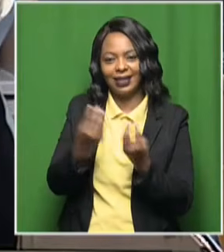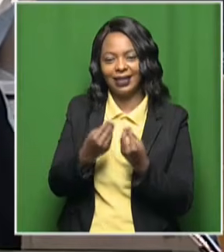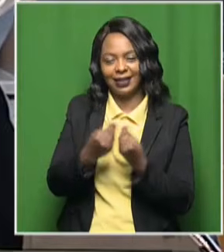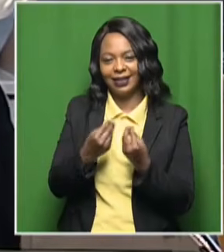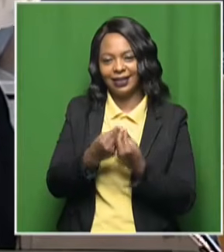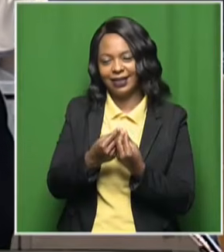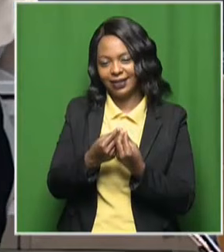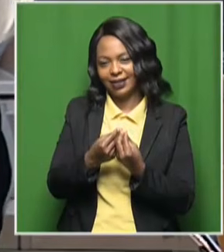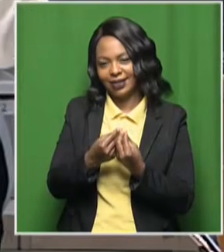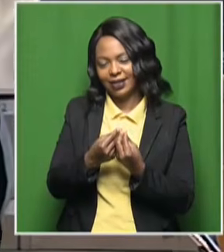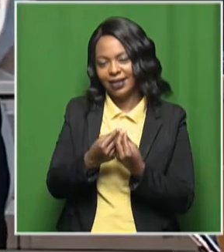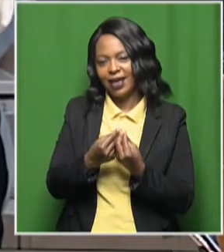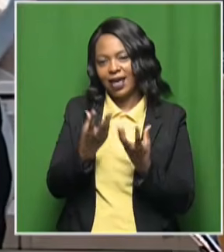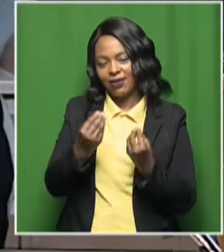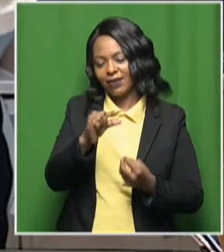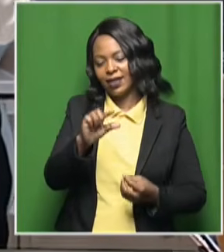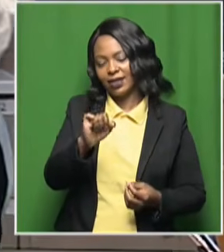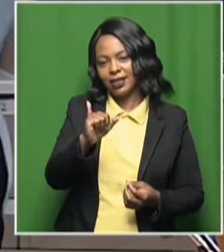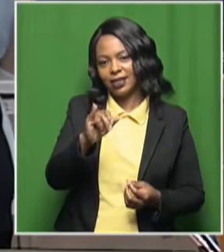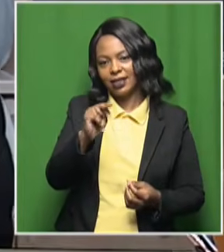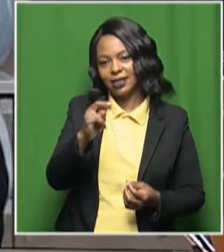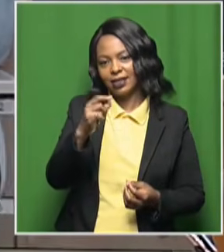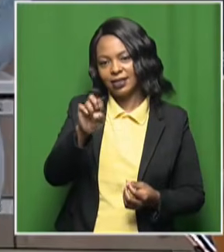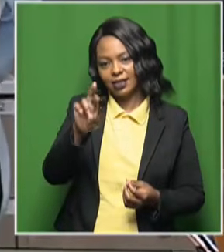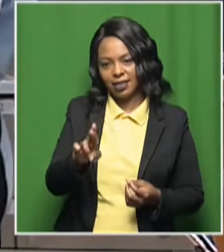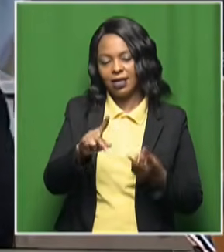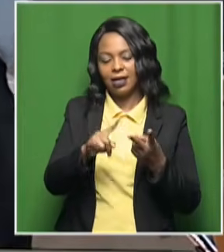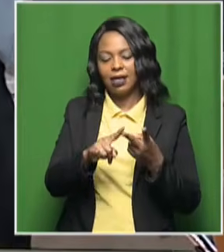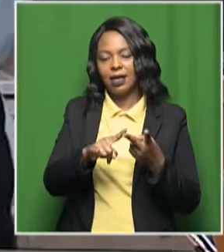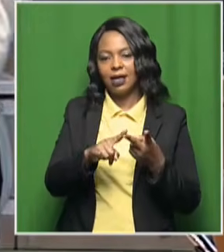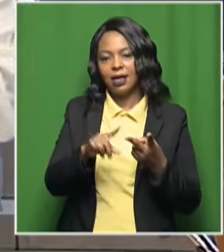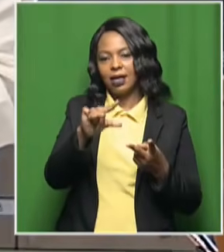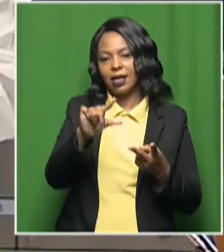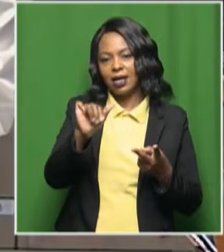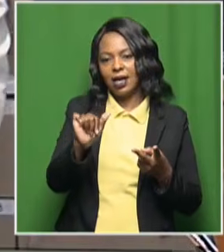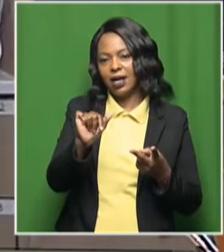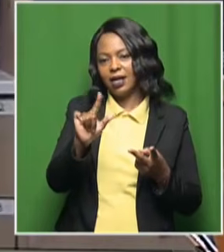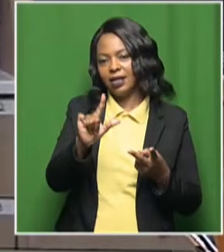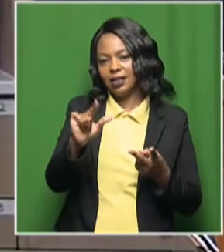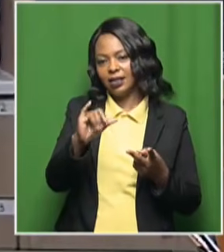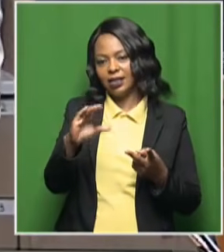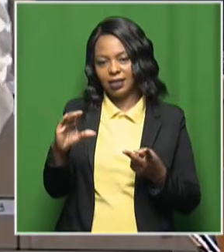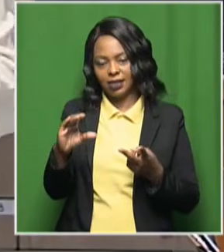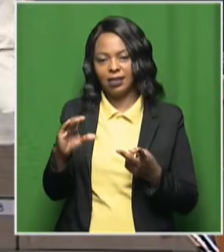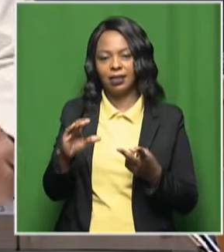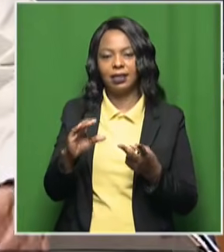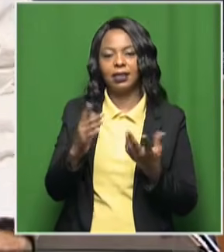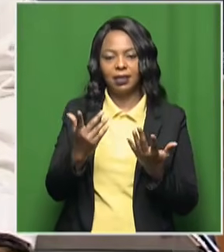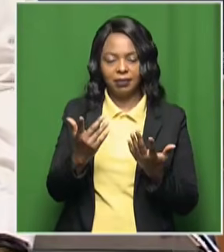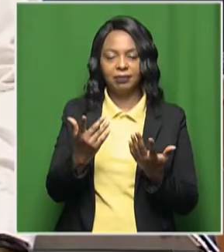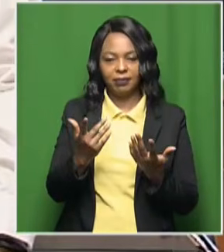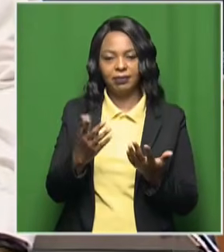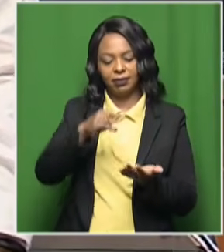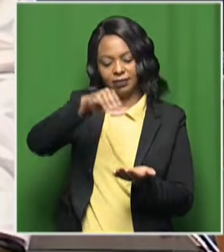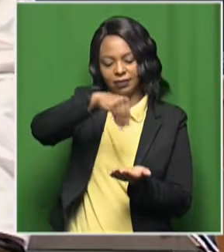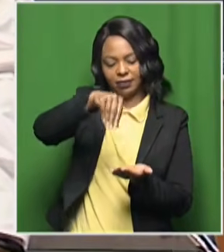got it's got ginger. I mean, not ginger. It's got garlic and. Yeah, yeah. But the garlic isn't